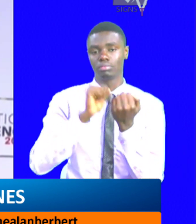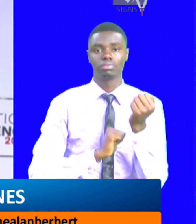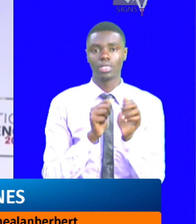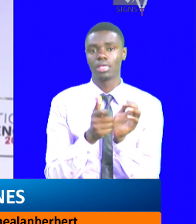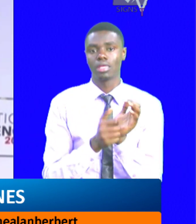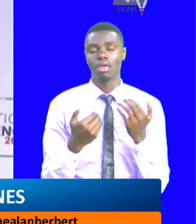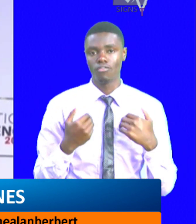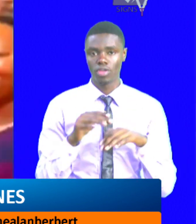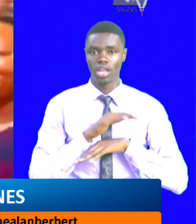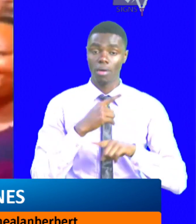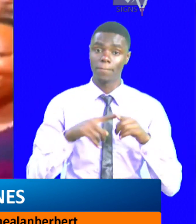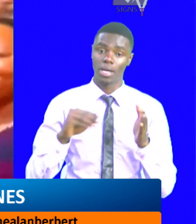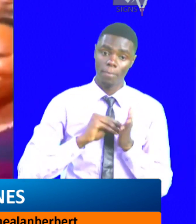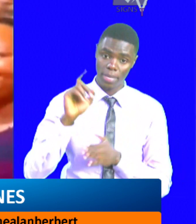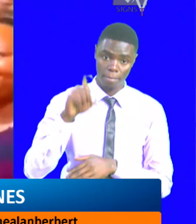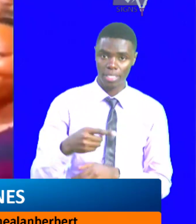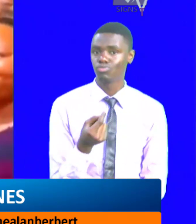lakini utalipa kidogo.